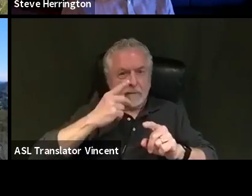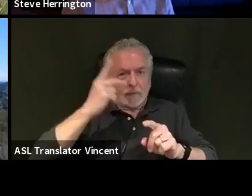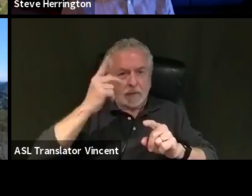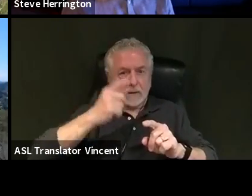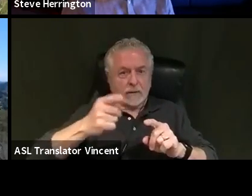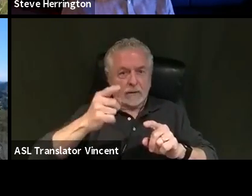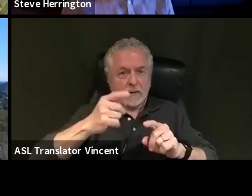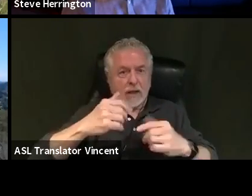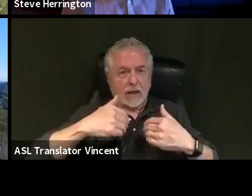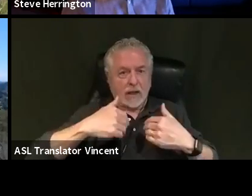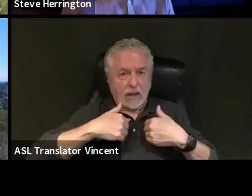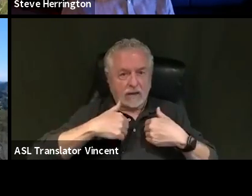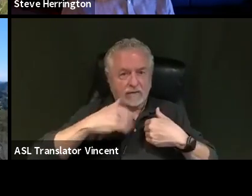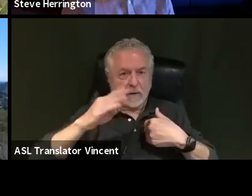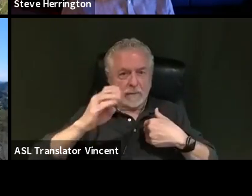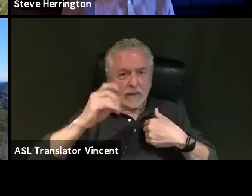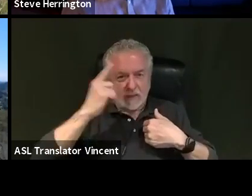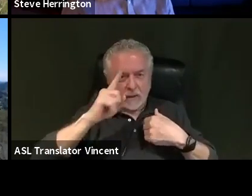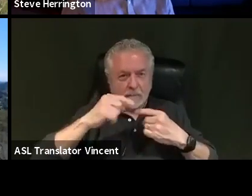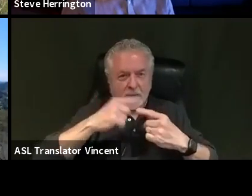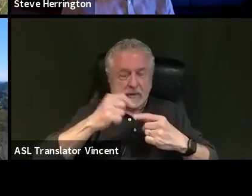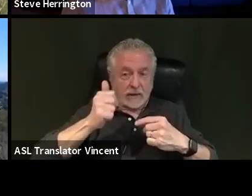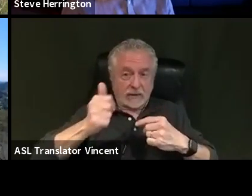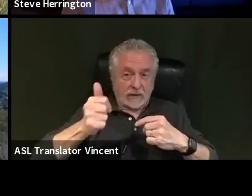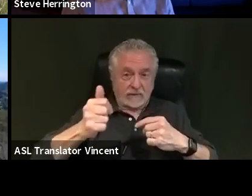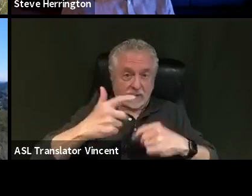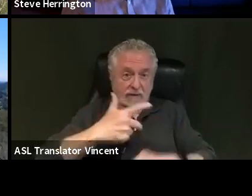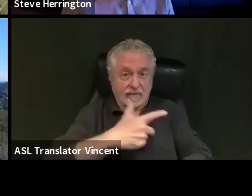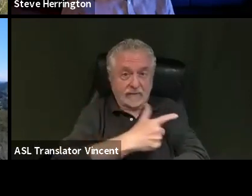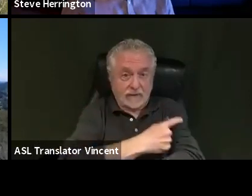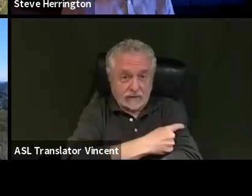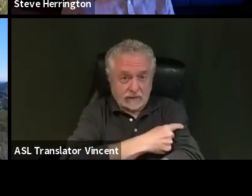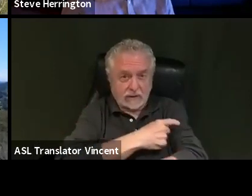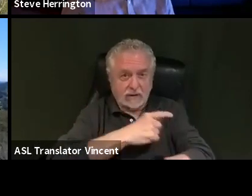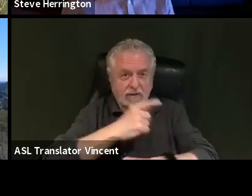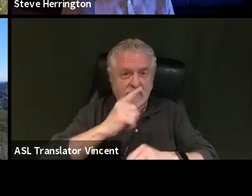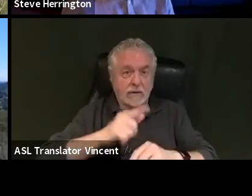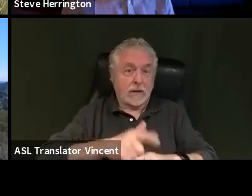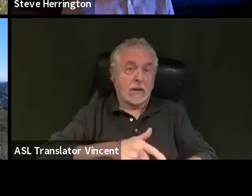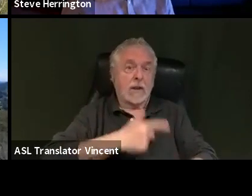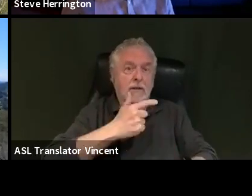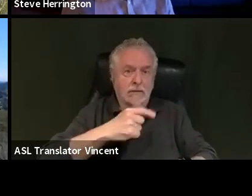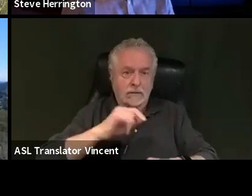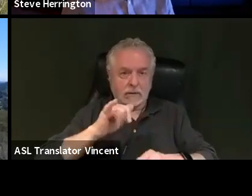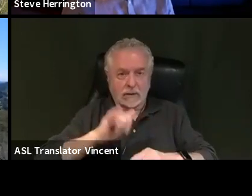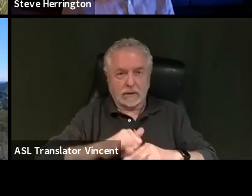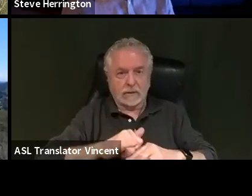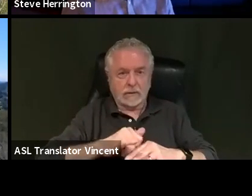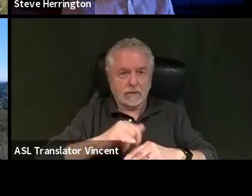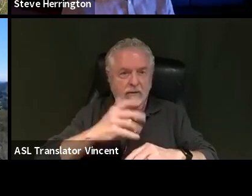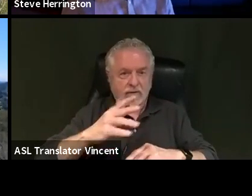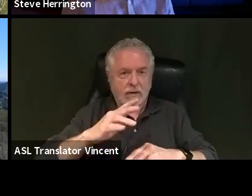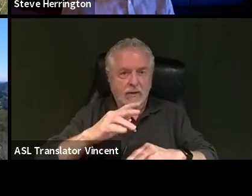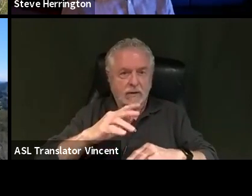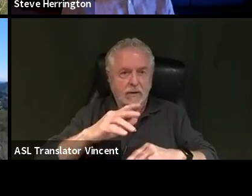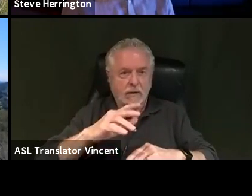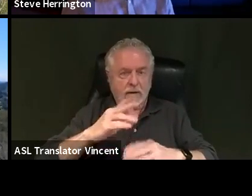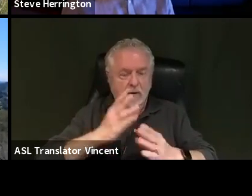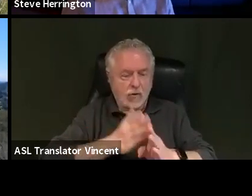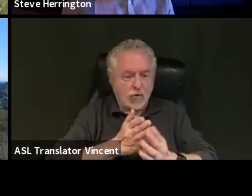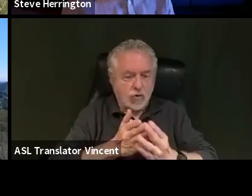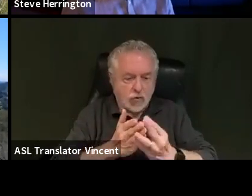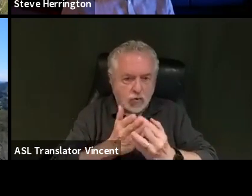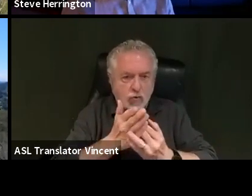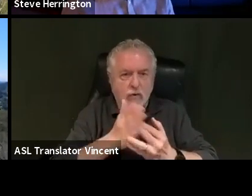parents have been thinking about themselves getting vaccinated for so long. They've already kind of gone